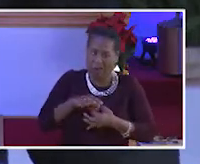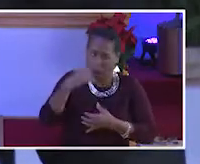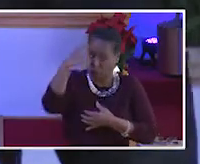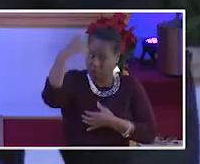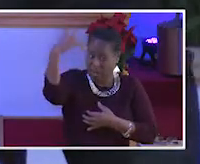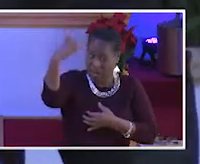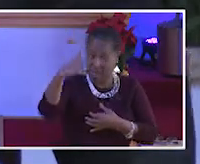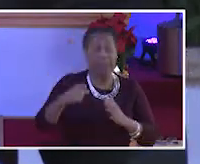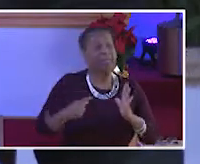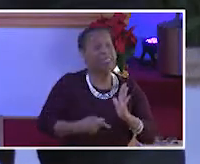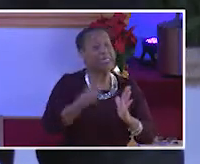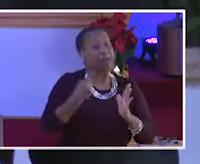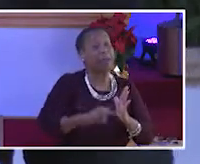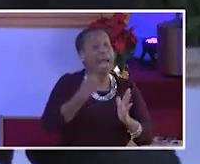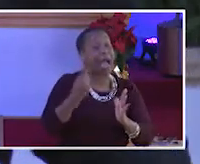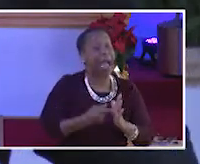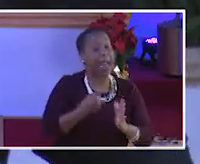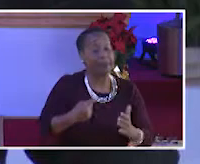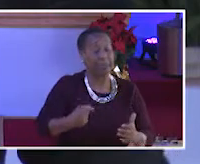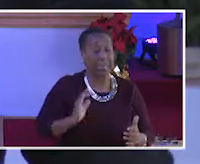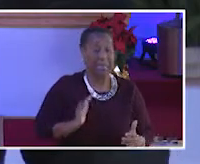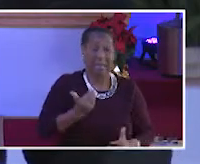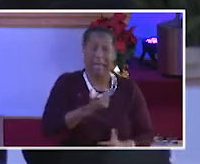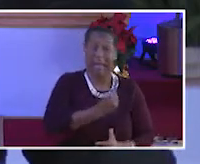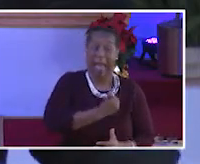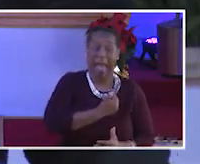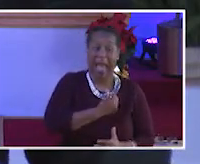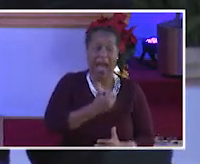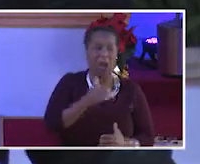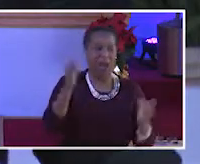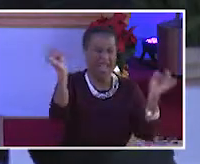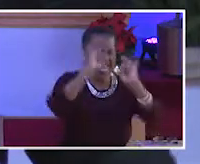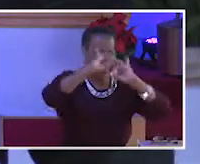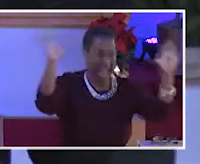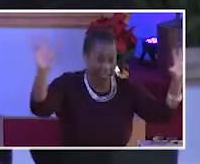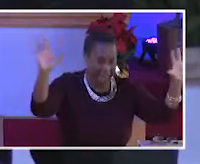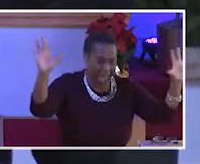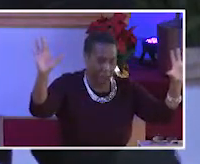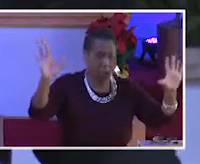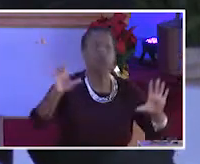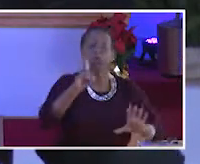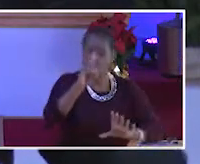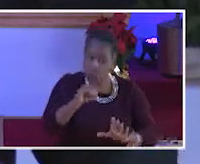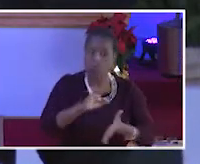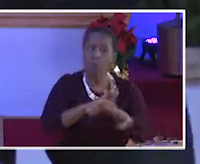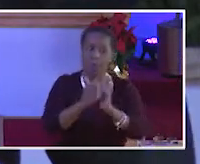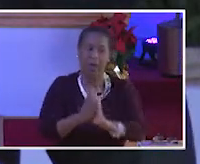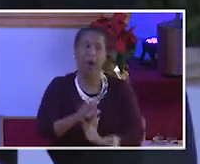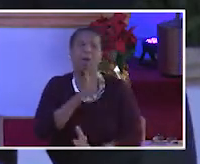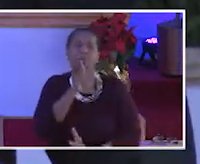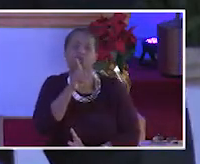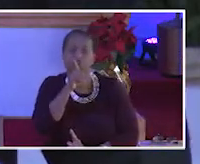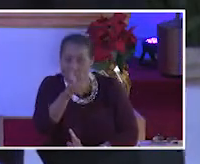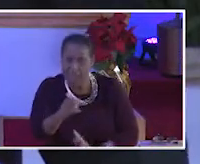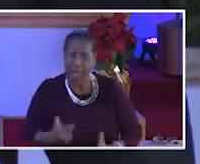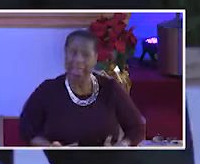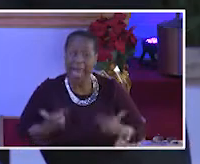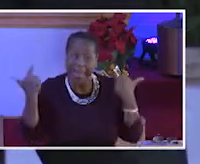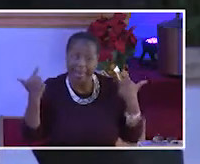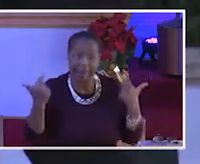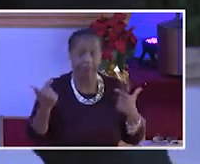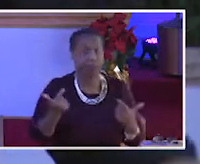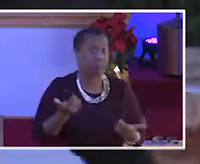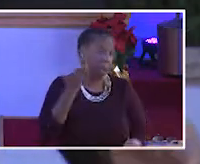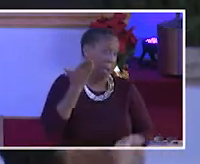as Stevie forecasted, our nightmares do become real life. Some of us might